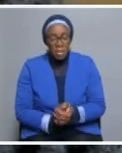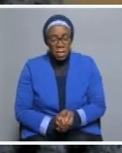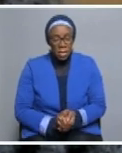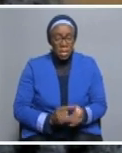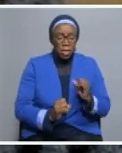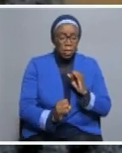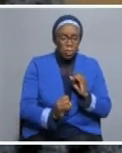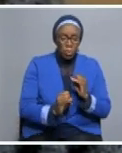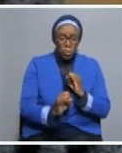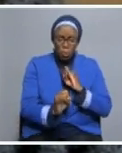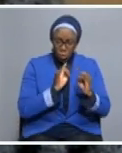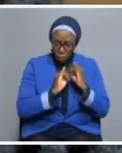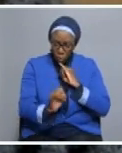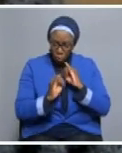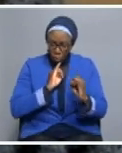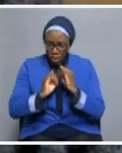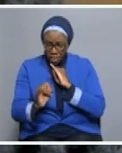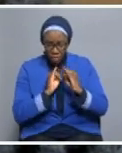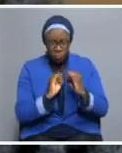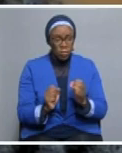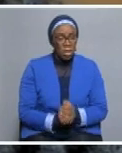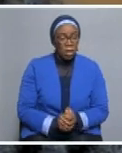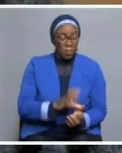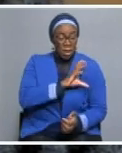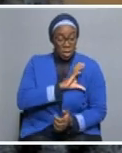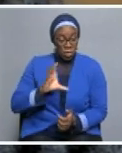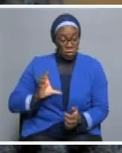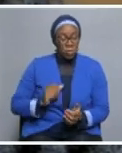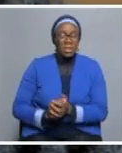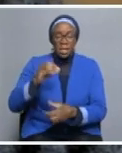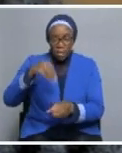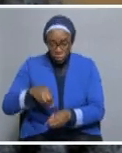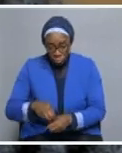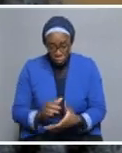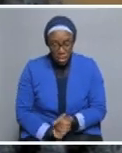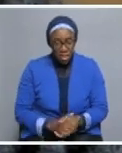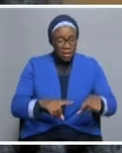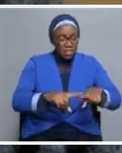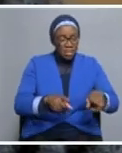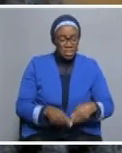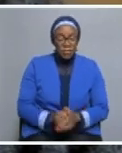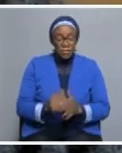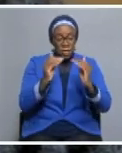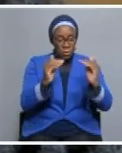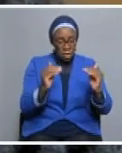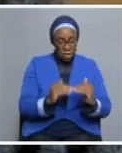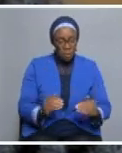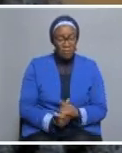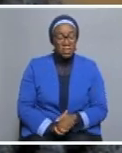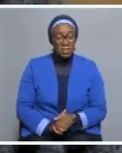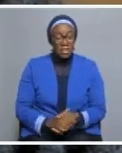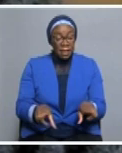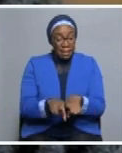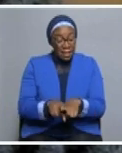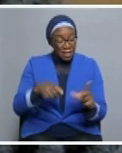public office, including the chairperson of the Public Service Commission, the chairperson of the Council of the Law Society, and so forth. And then they make a